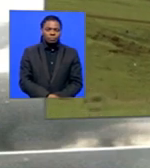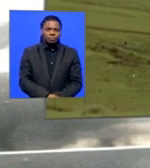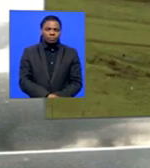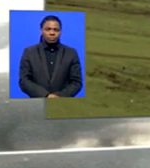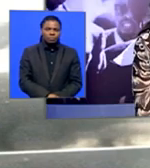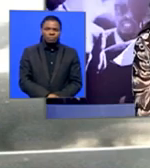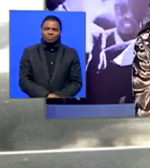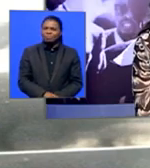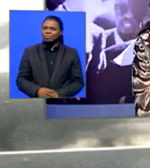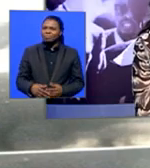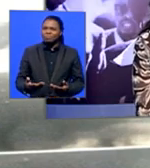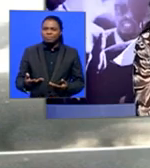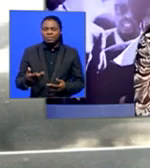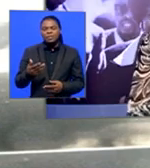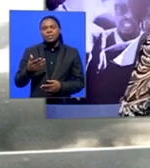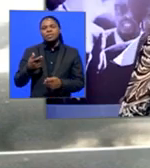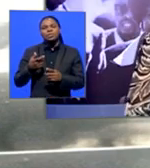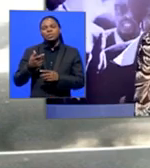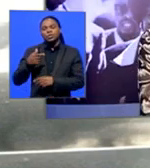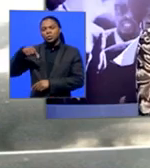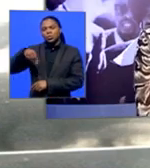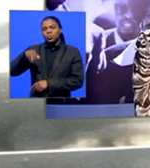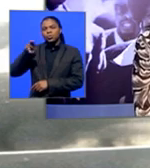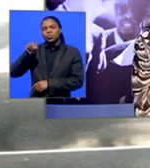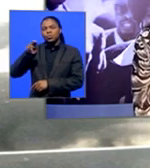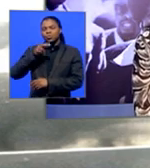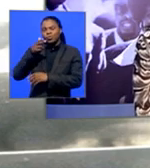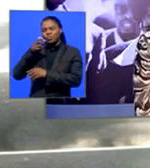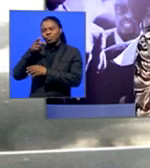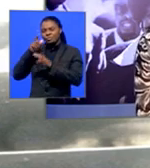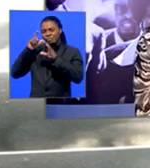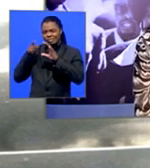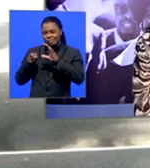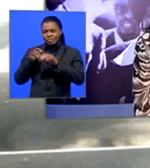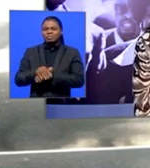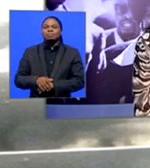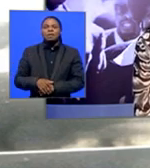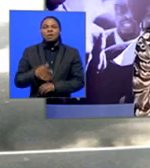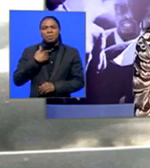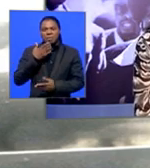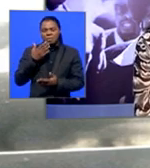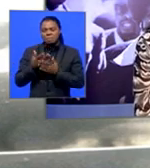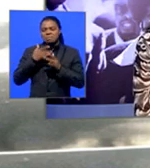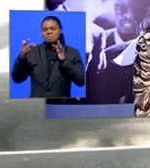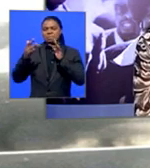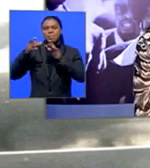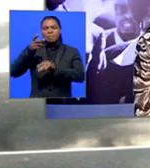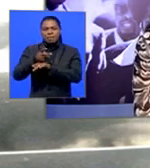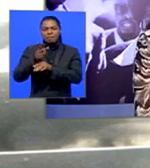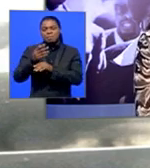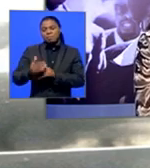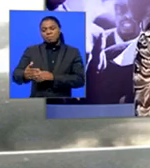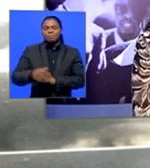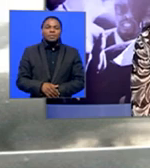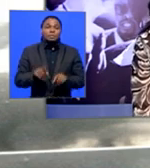All right, those are our shots from Kunu, and you managed to glimpse the corner of Yulisa's head there, but we will certainly get to that interview in a short